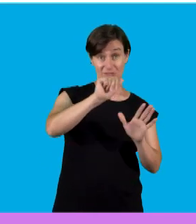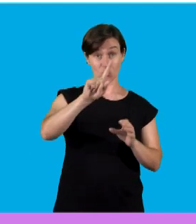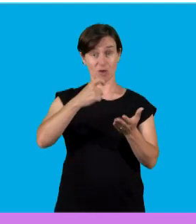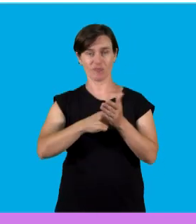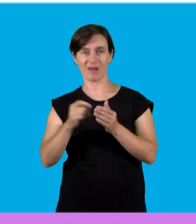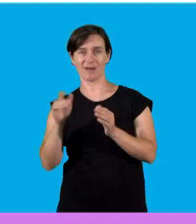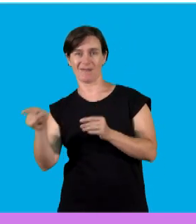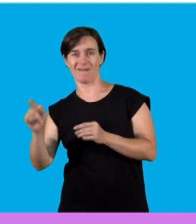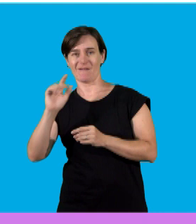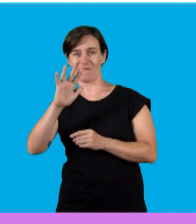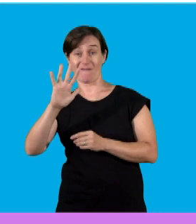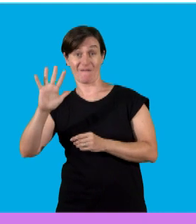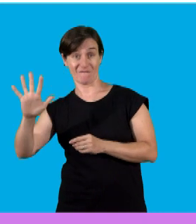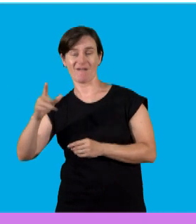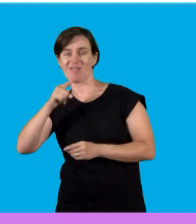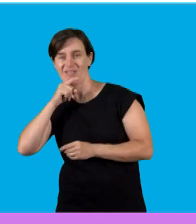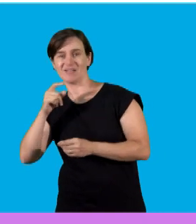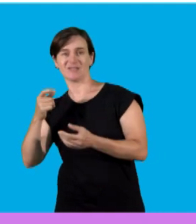410,461 rand and